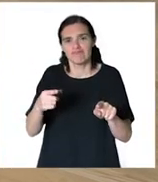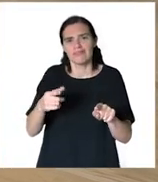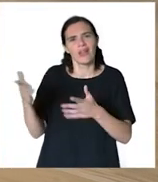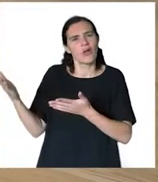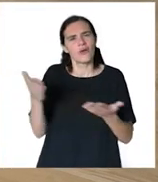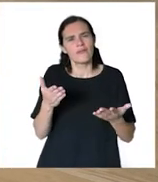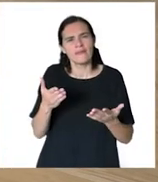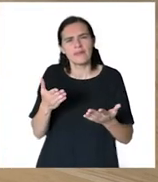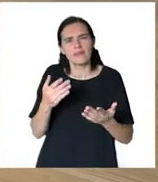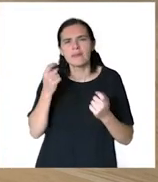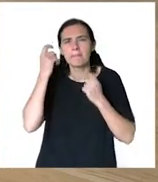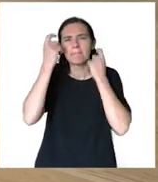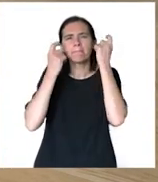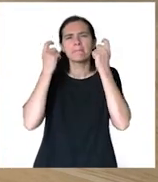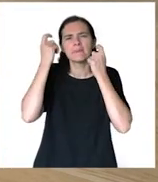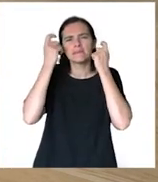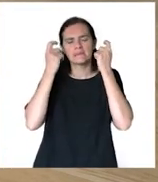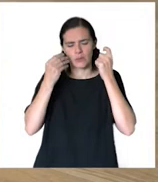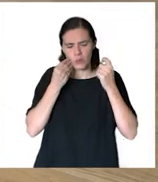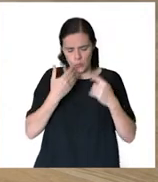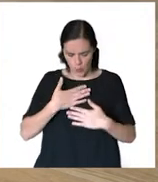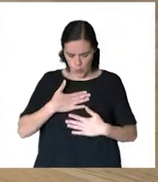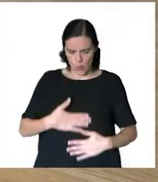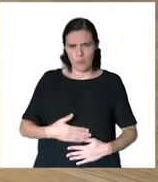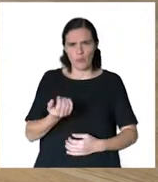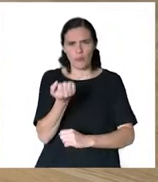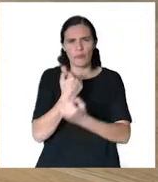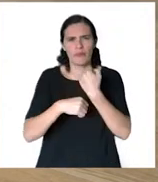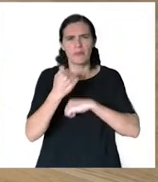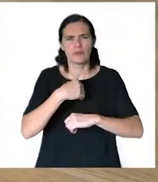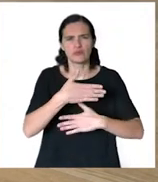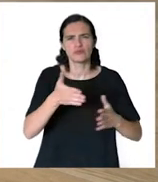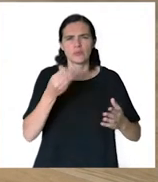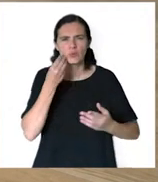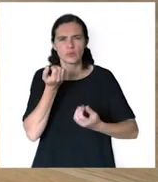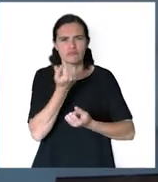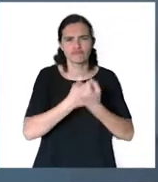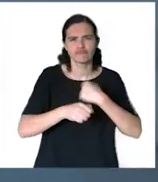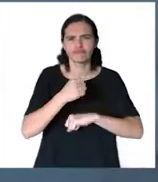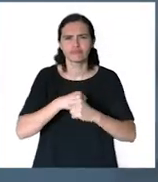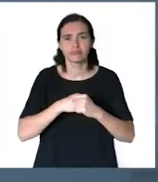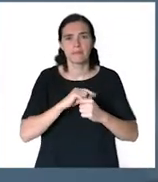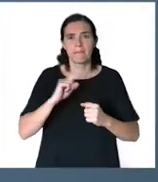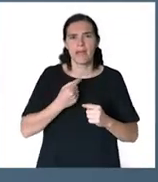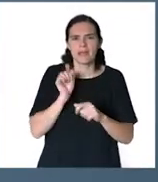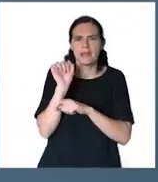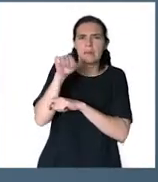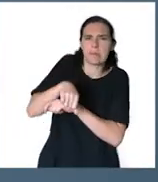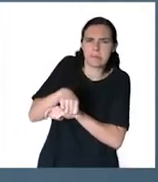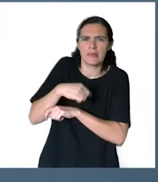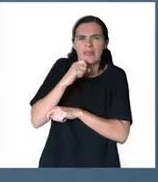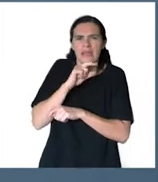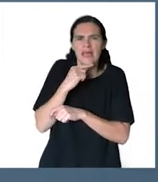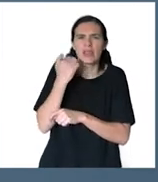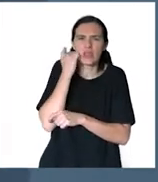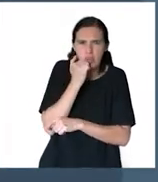to rethink the way your body moves through the space. You have to lower yourself, you might encounter